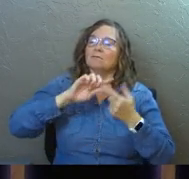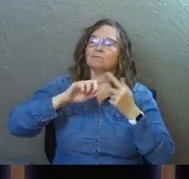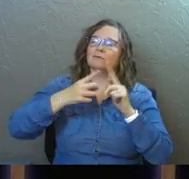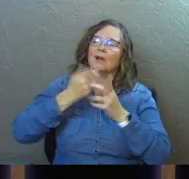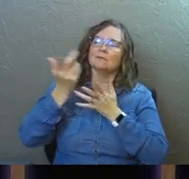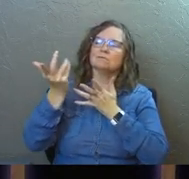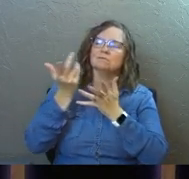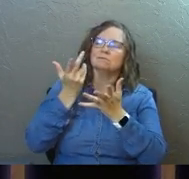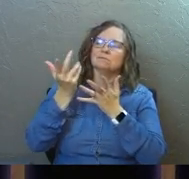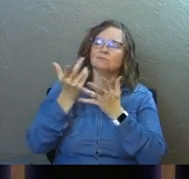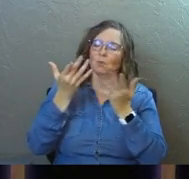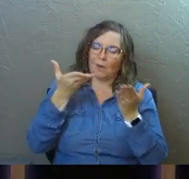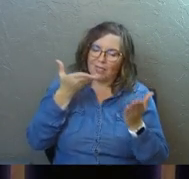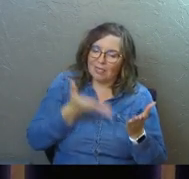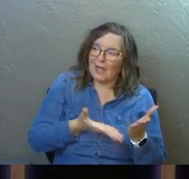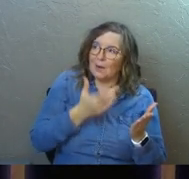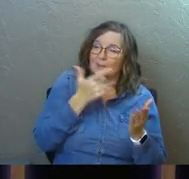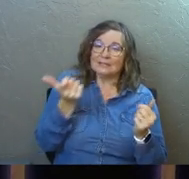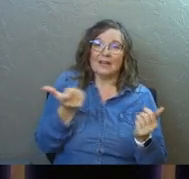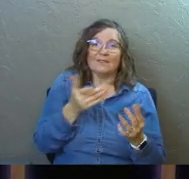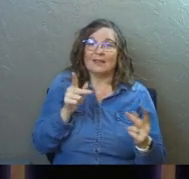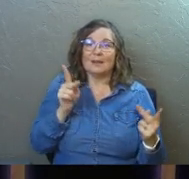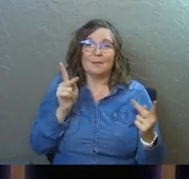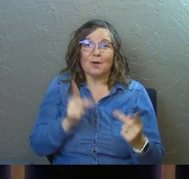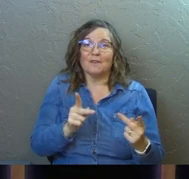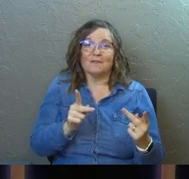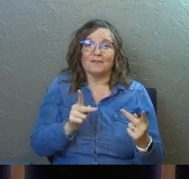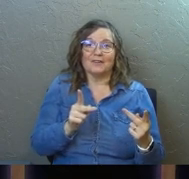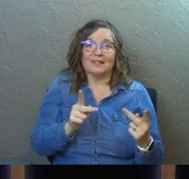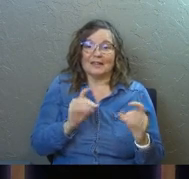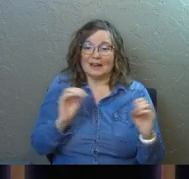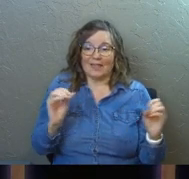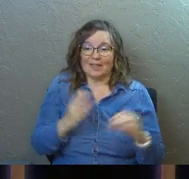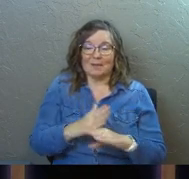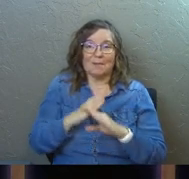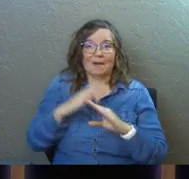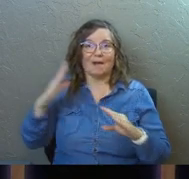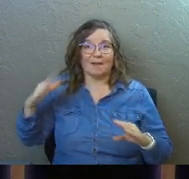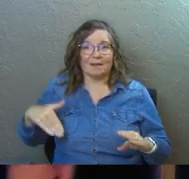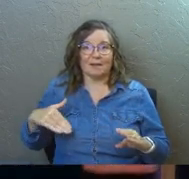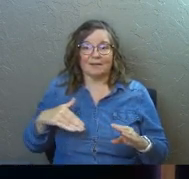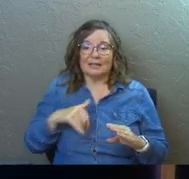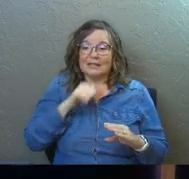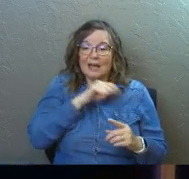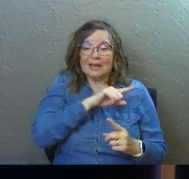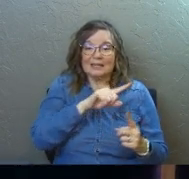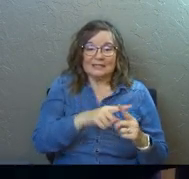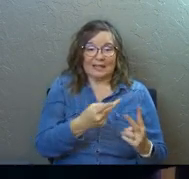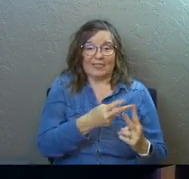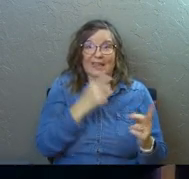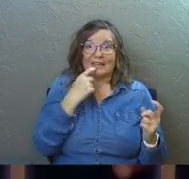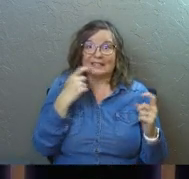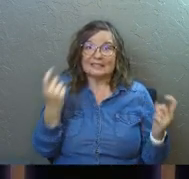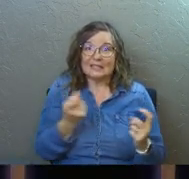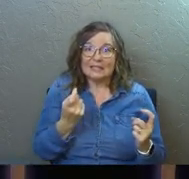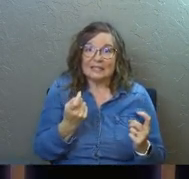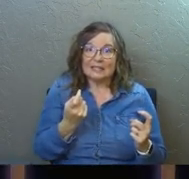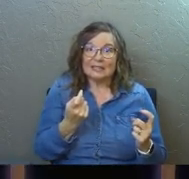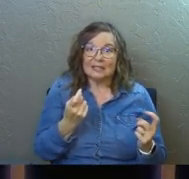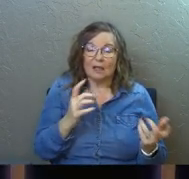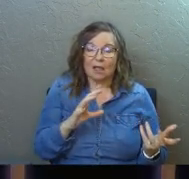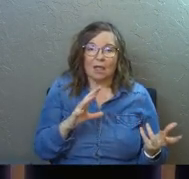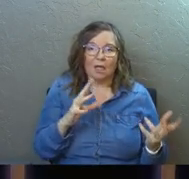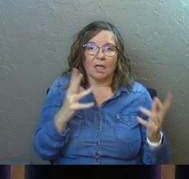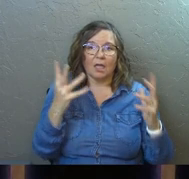with the living God right there because everything's perfect, guys. Nothing's in the way. And it's not until they sin and all of a